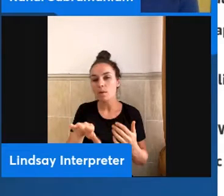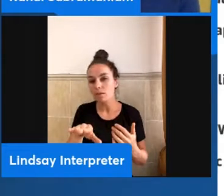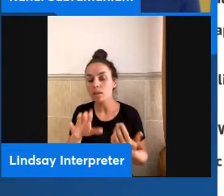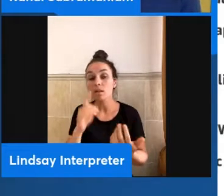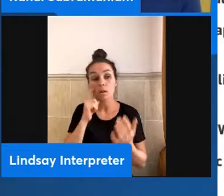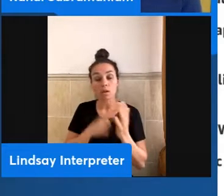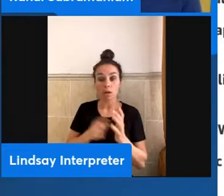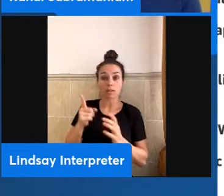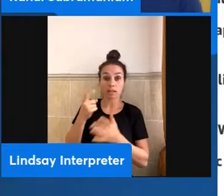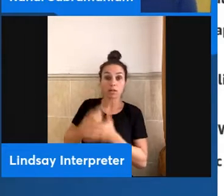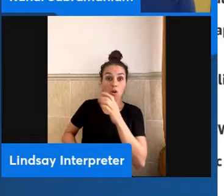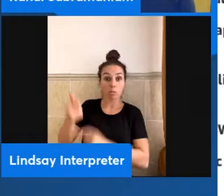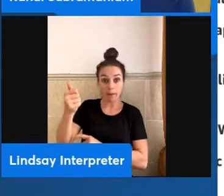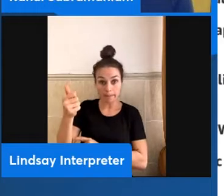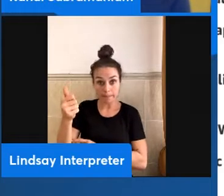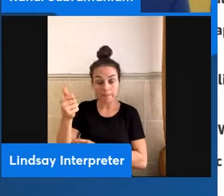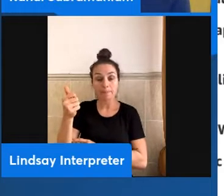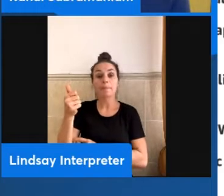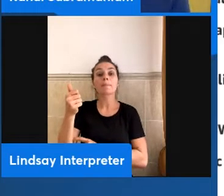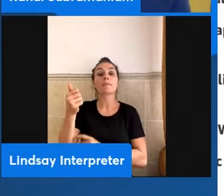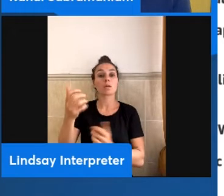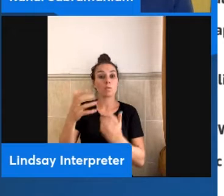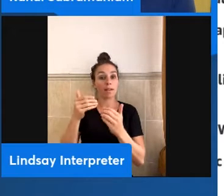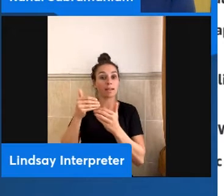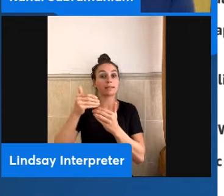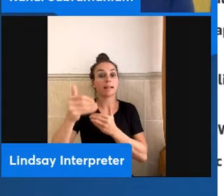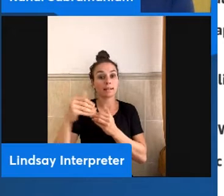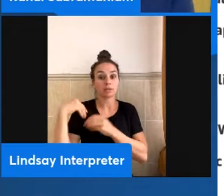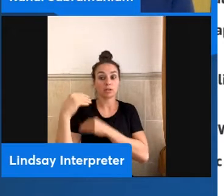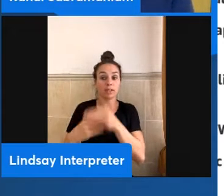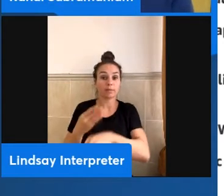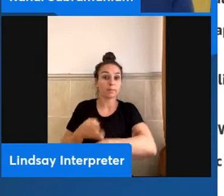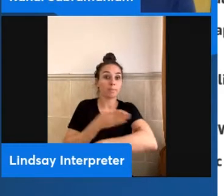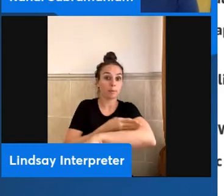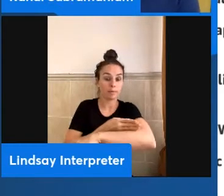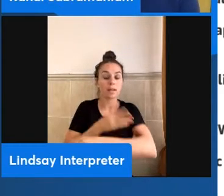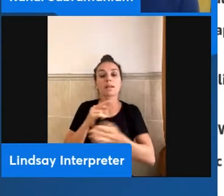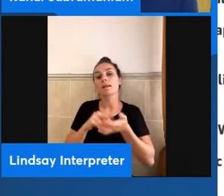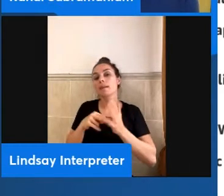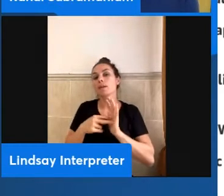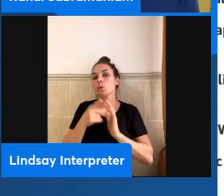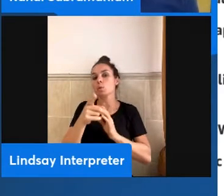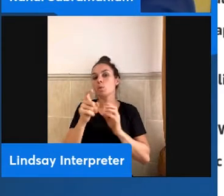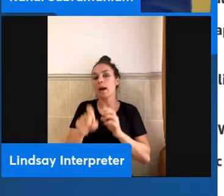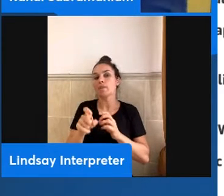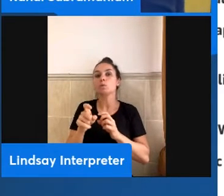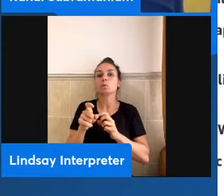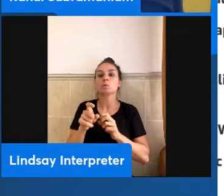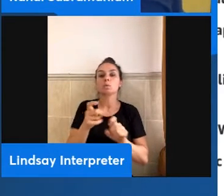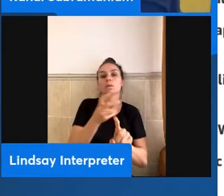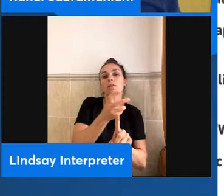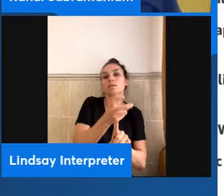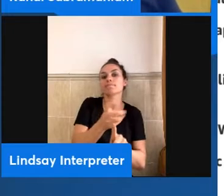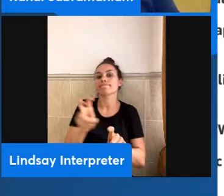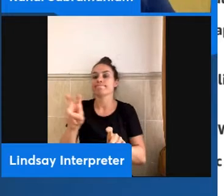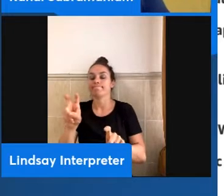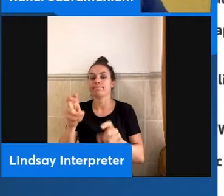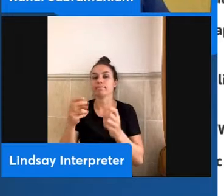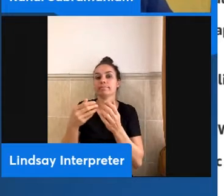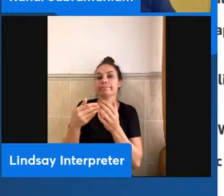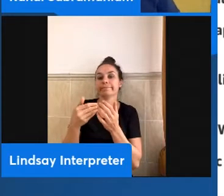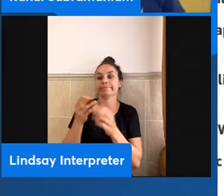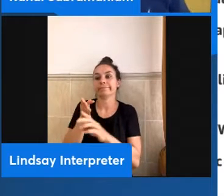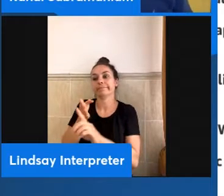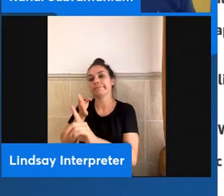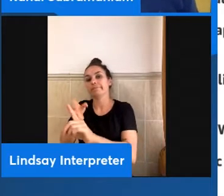expensive. You want the next generation, the faster, better ones, you have to make the effort of moving on to these new instance types.